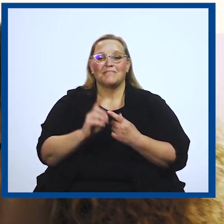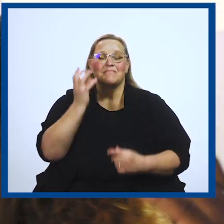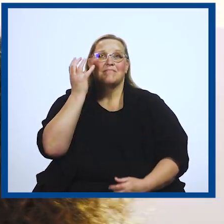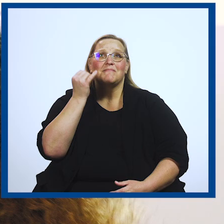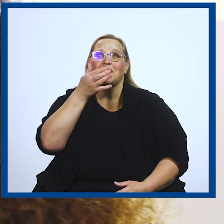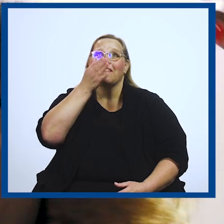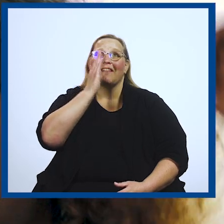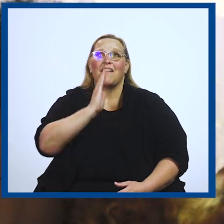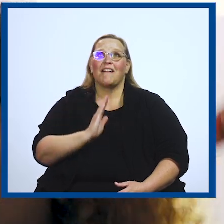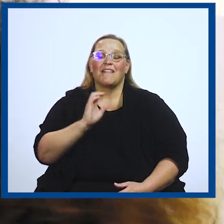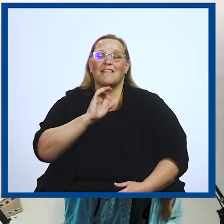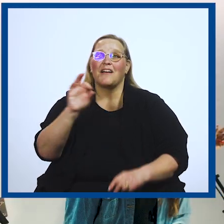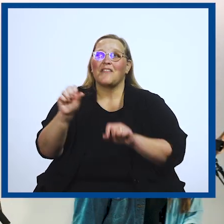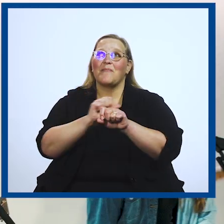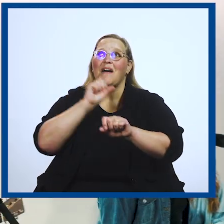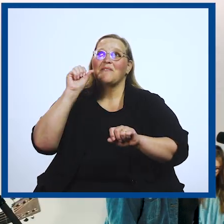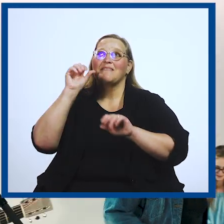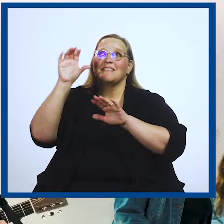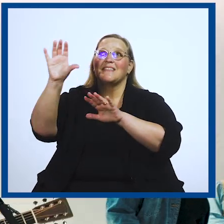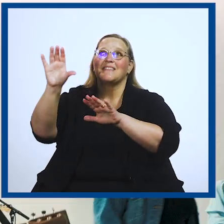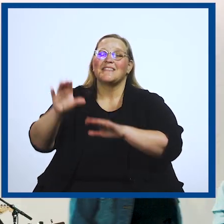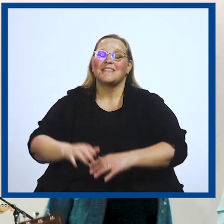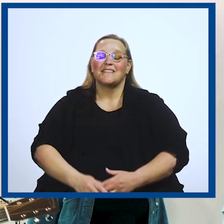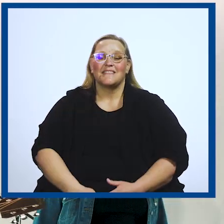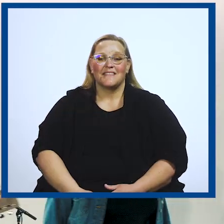'Cause the God of the mountain